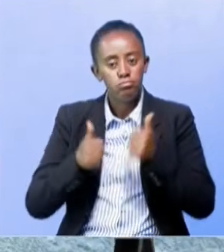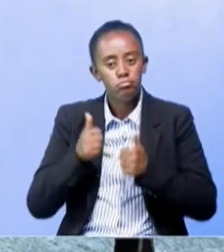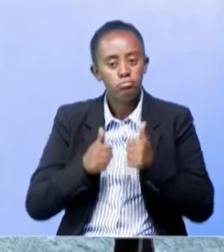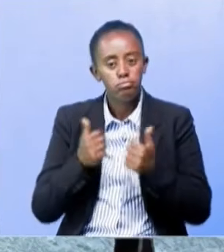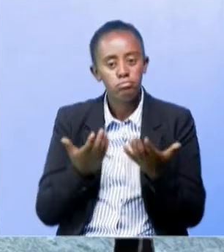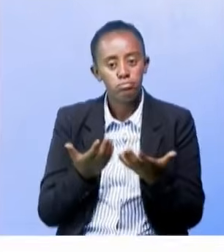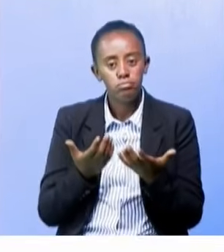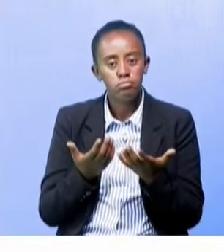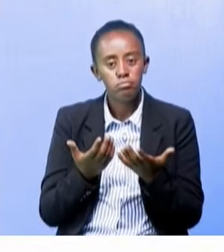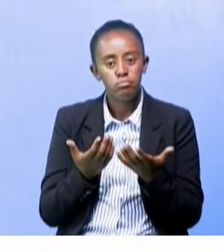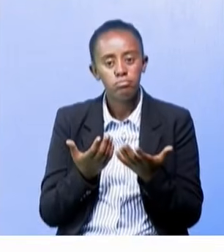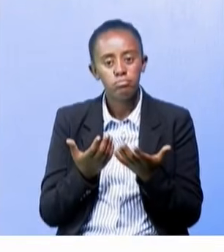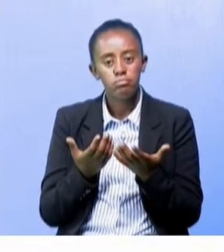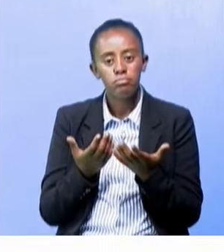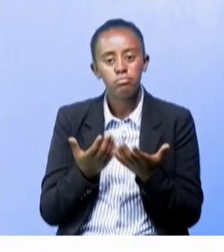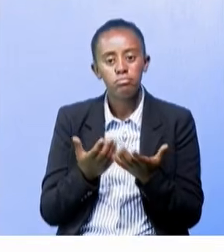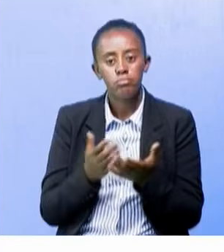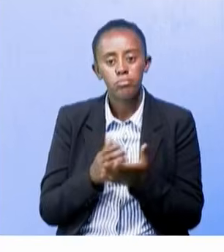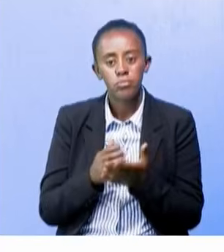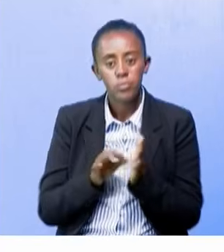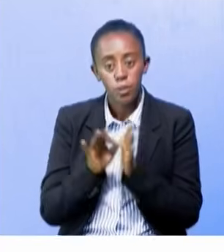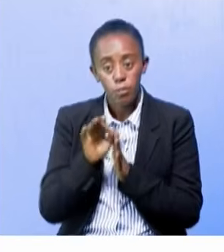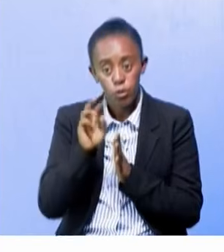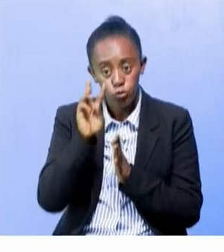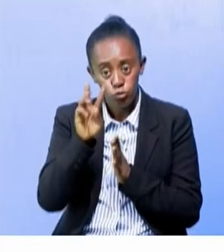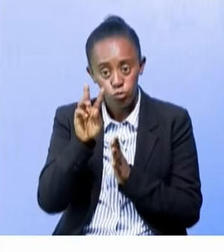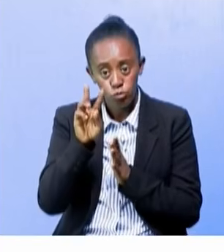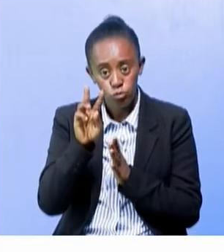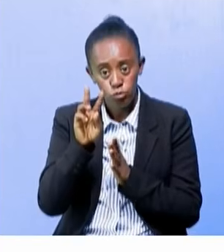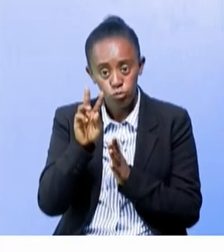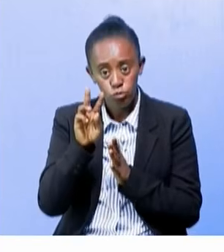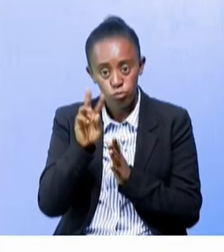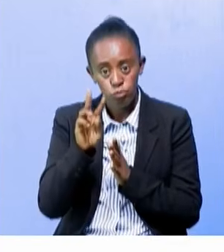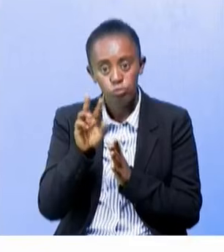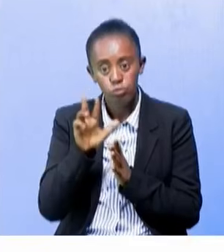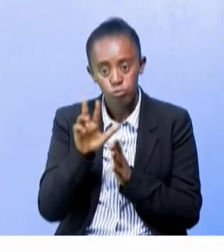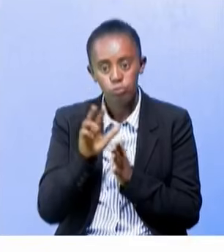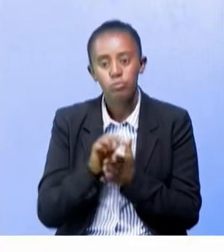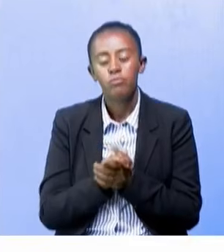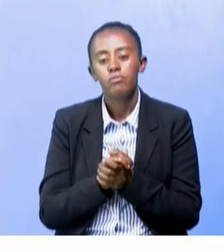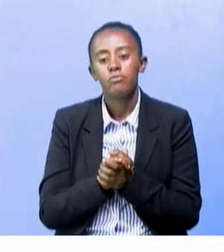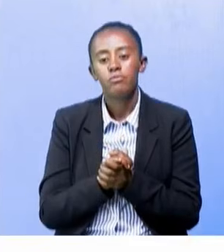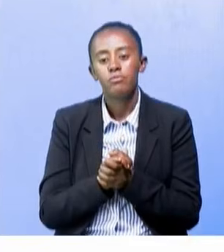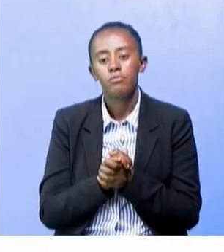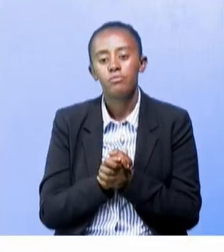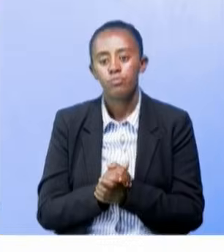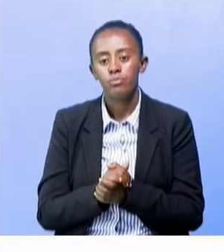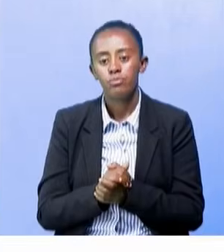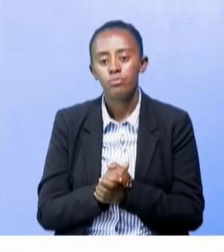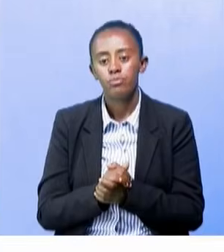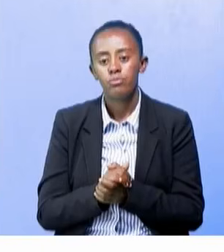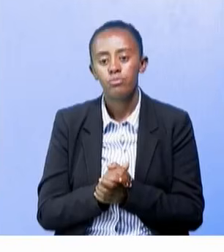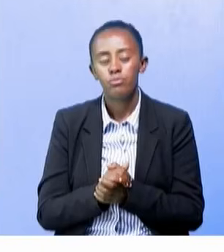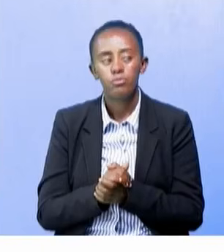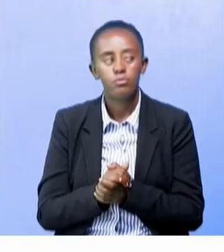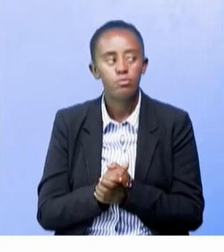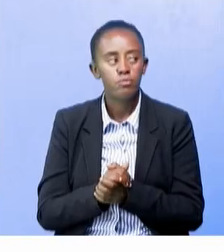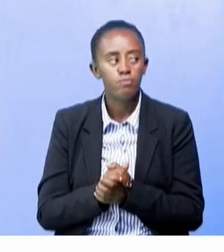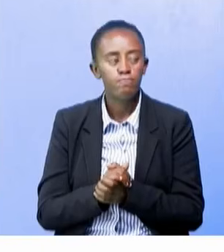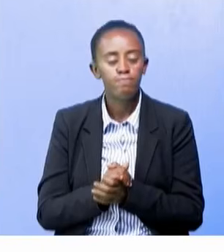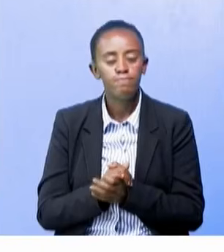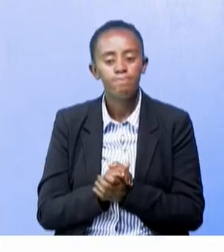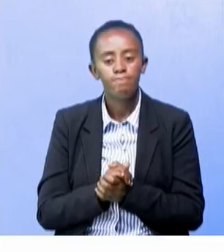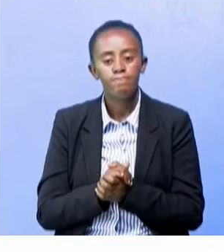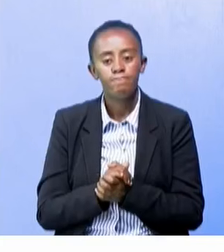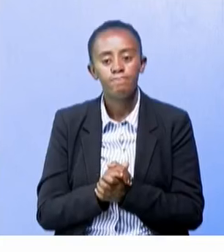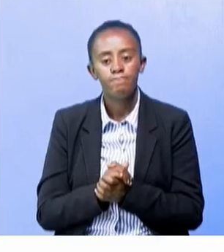So, it should be what? Number 2. This means the third one. Number